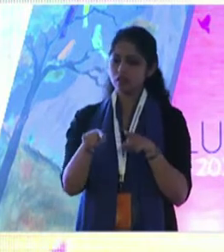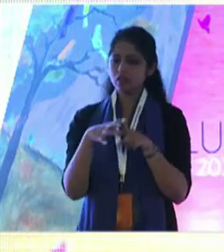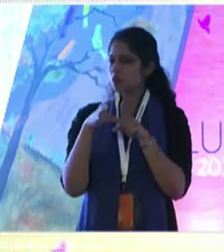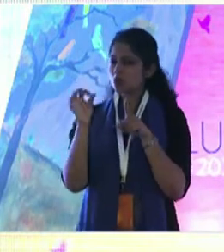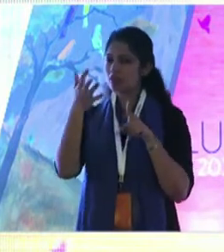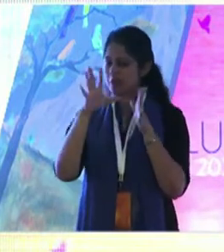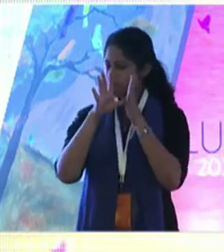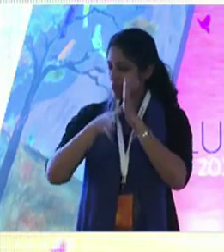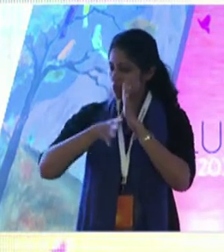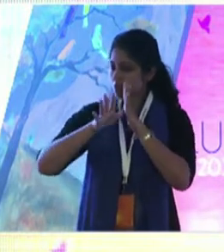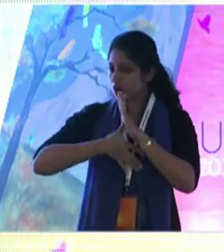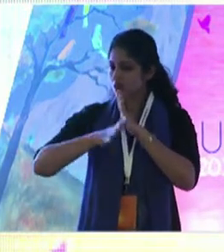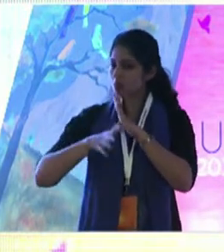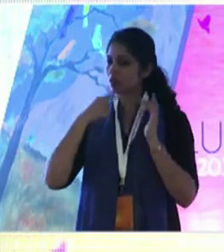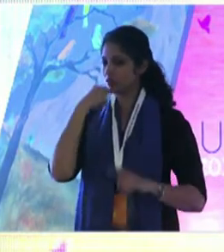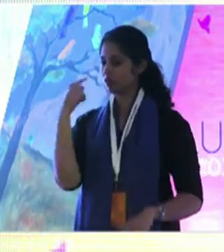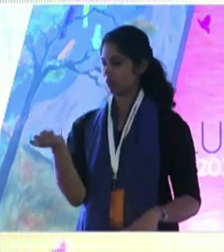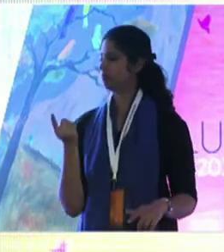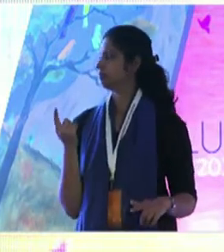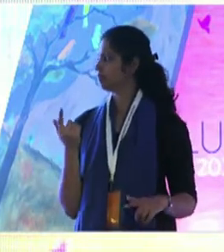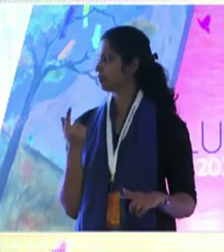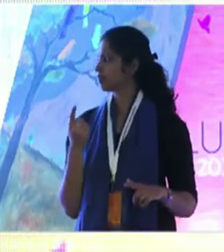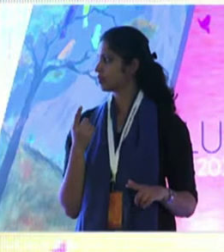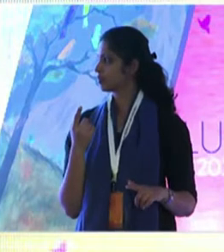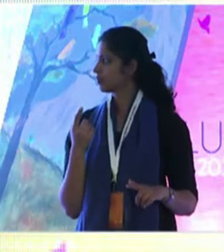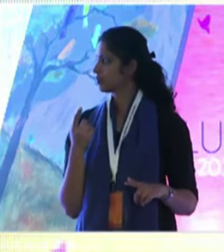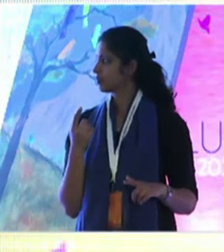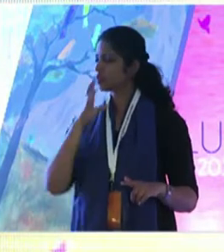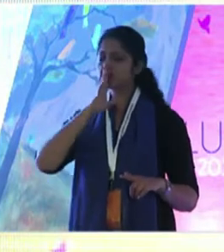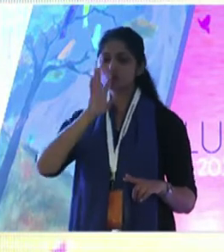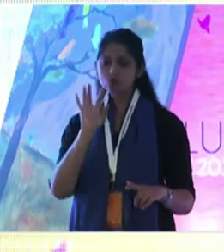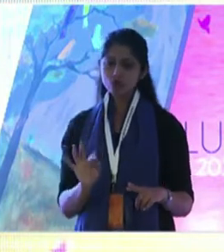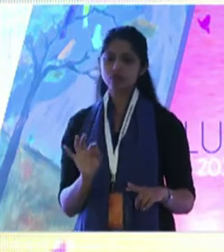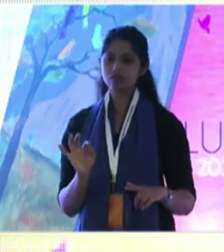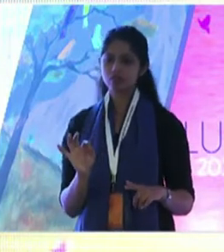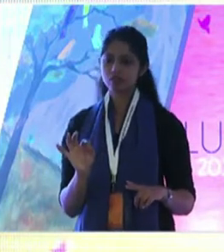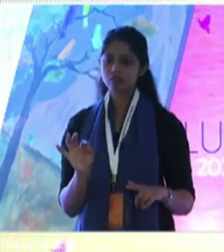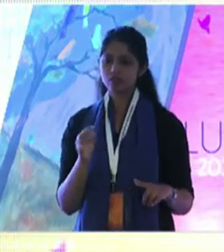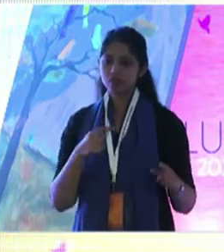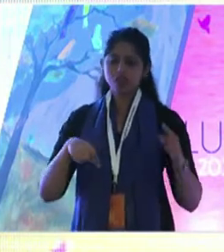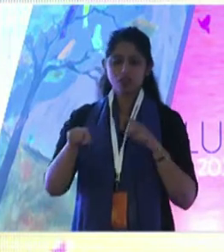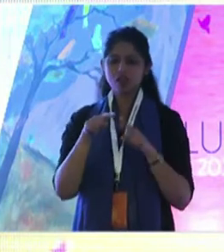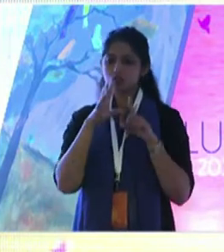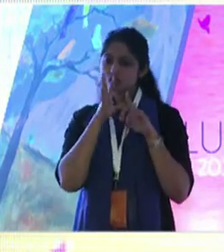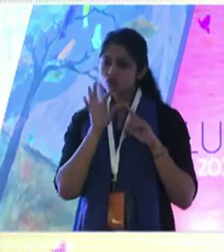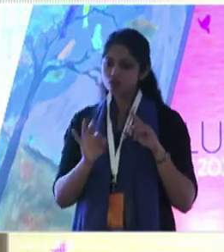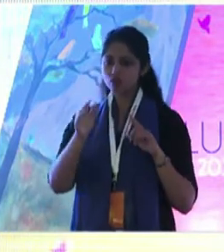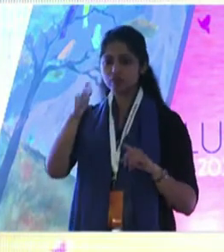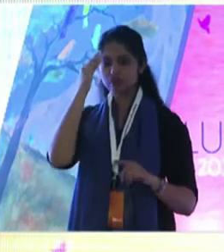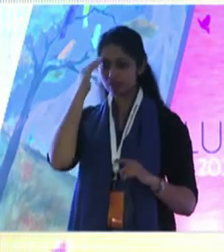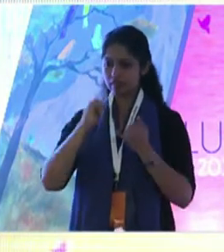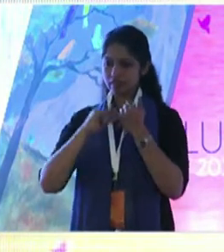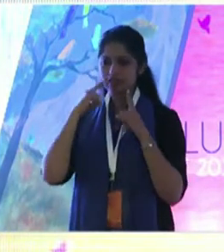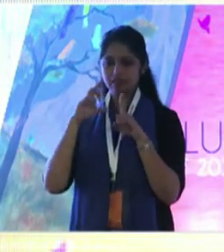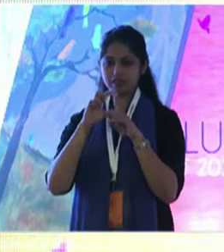do anything in life. And it is completely such a wonderful thing to know that Siddharth went